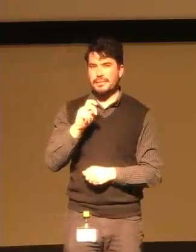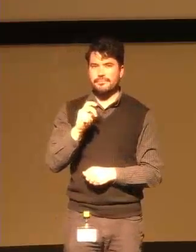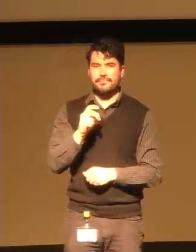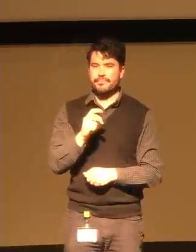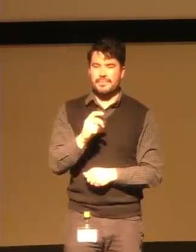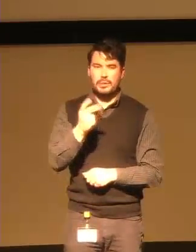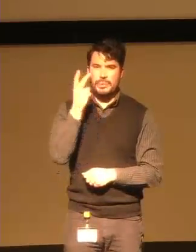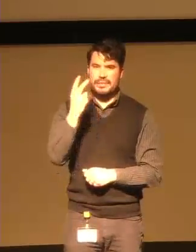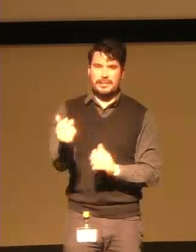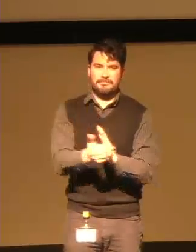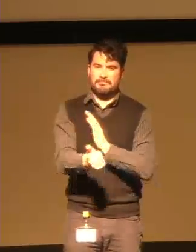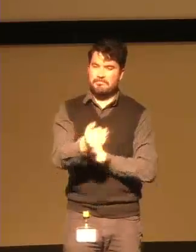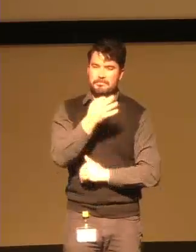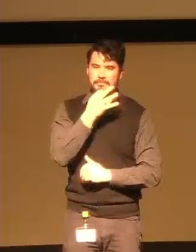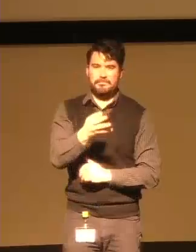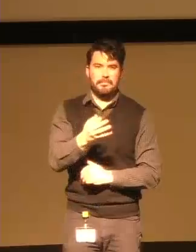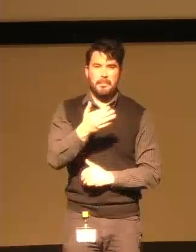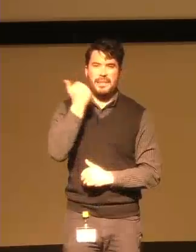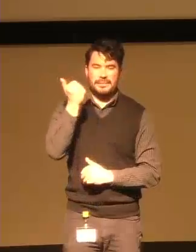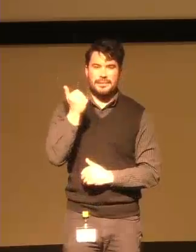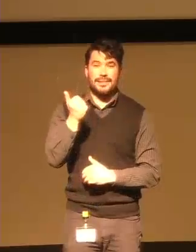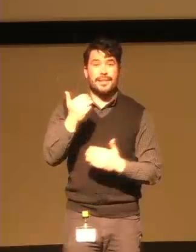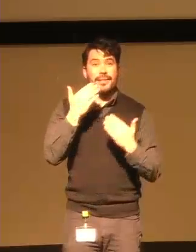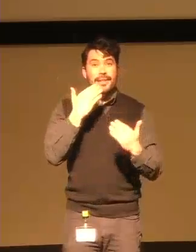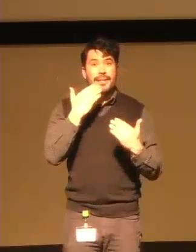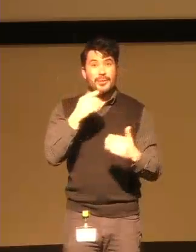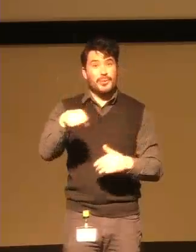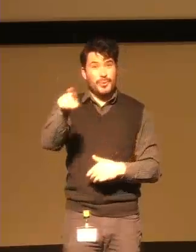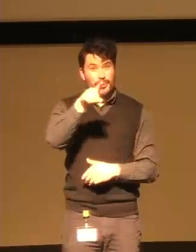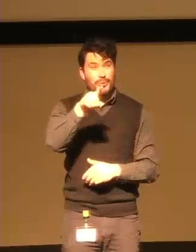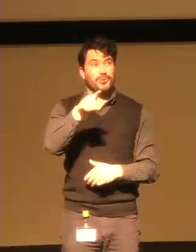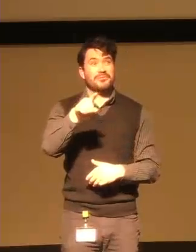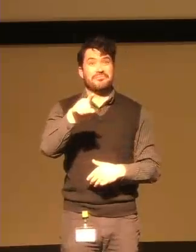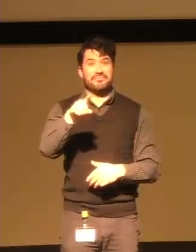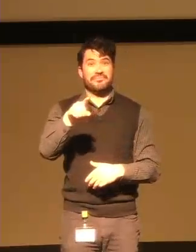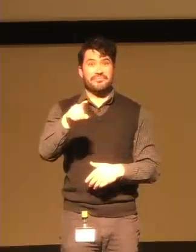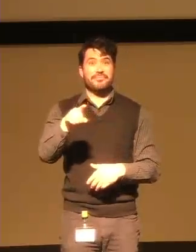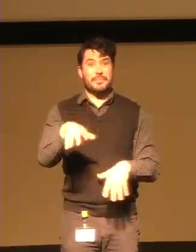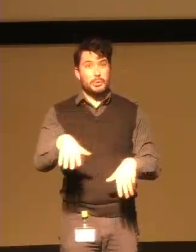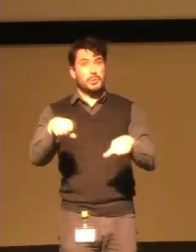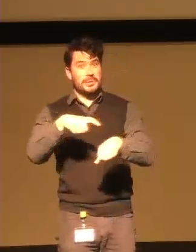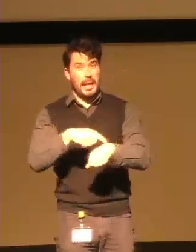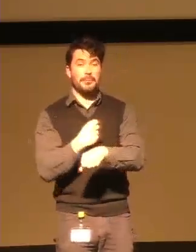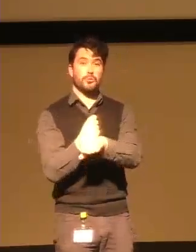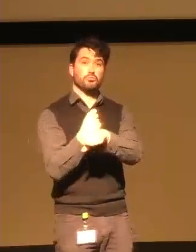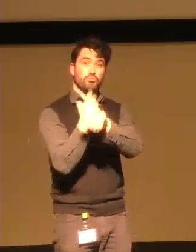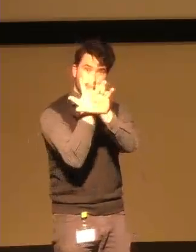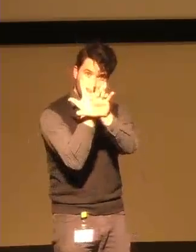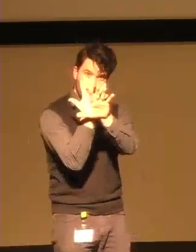taking your time to virtually come to our town hall.